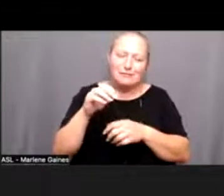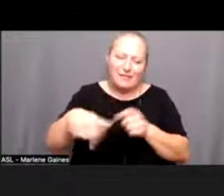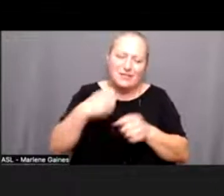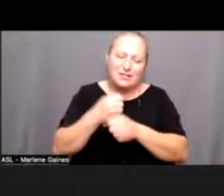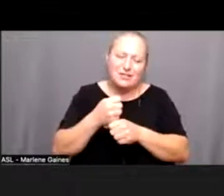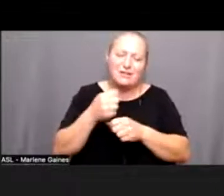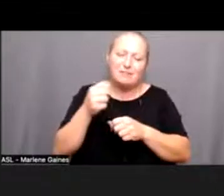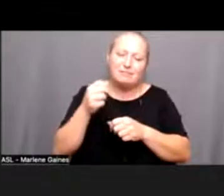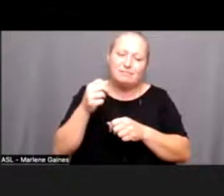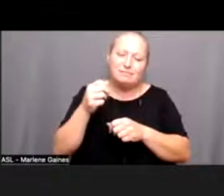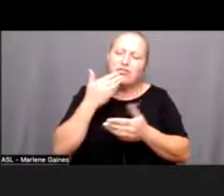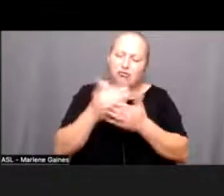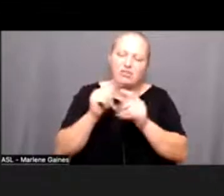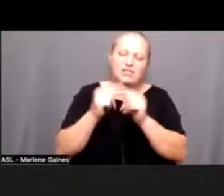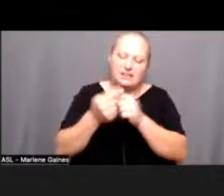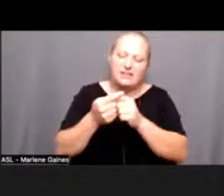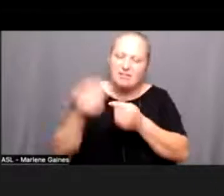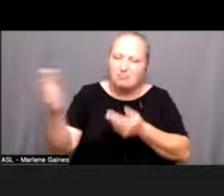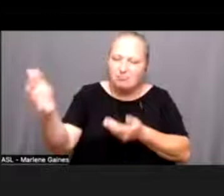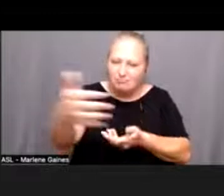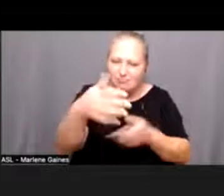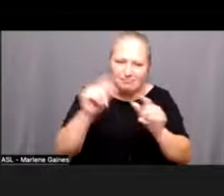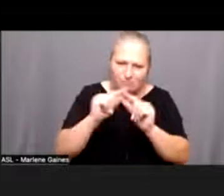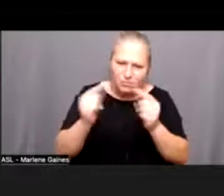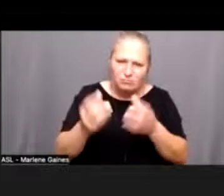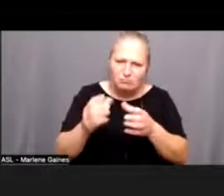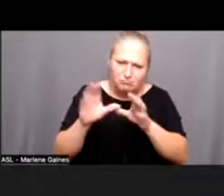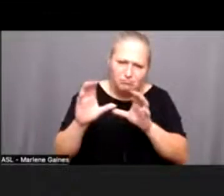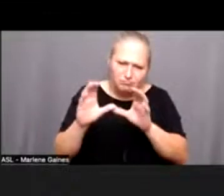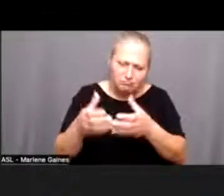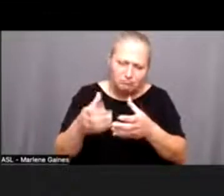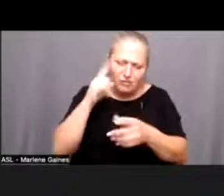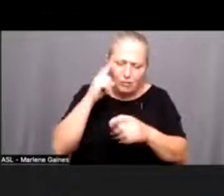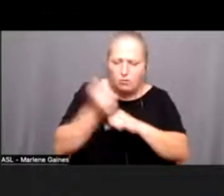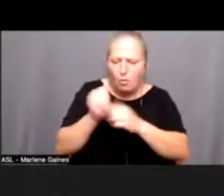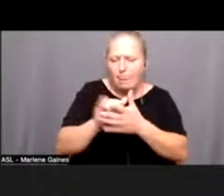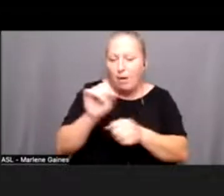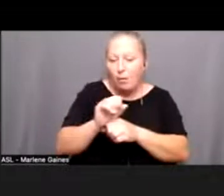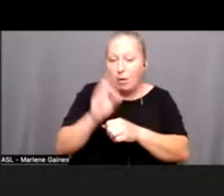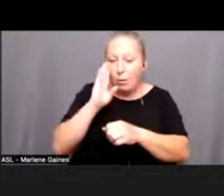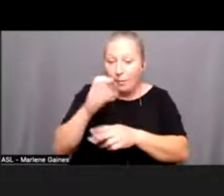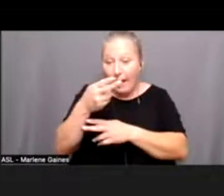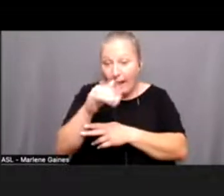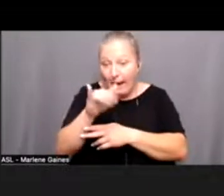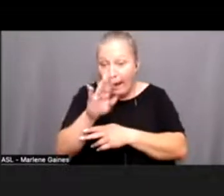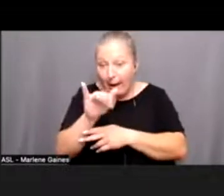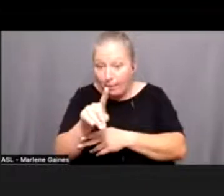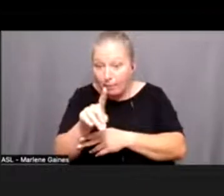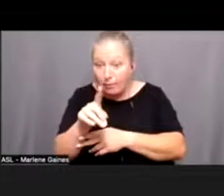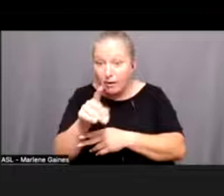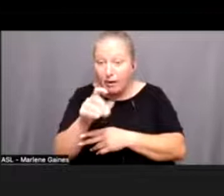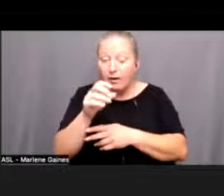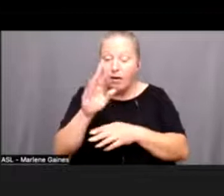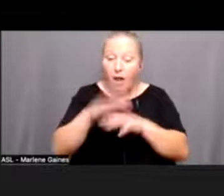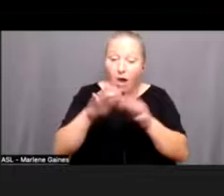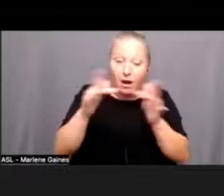team that we're pulling together to support that work. So deciding whether or not it's going to be a hybrid, or sorry, virtual or